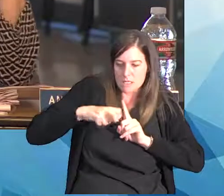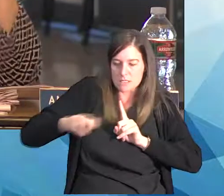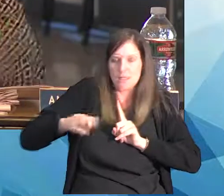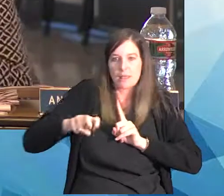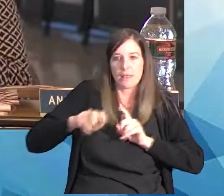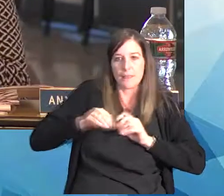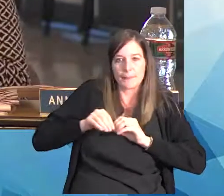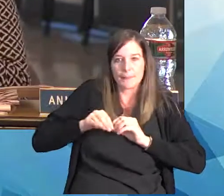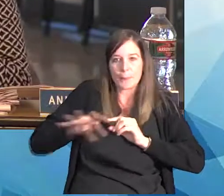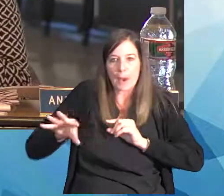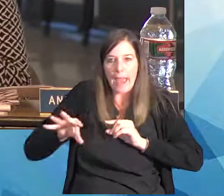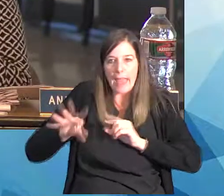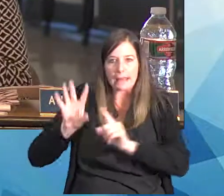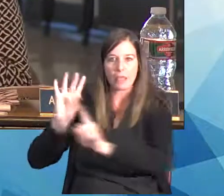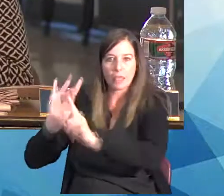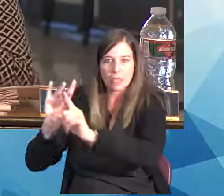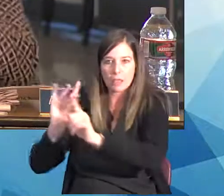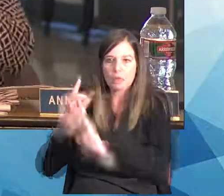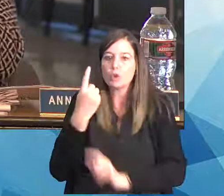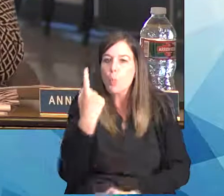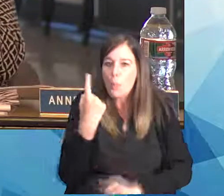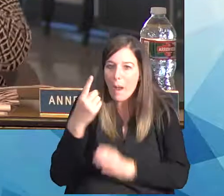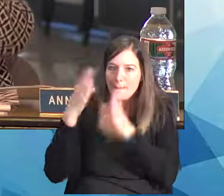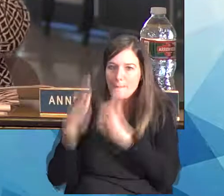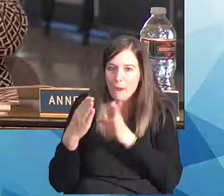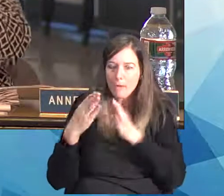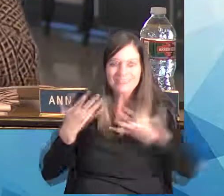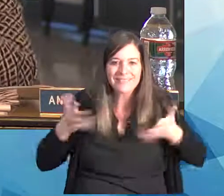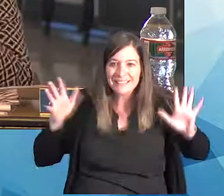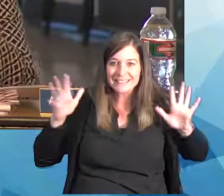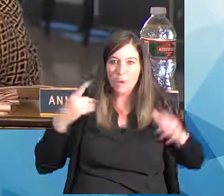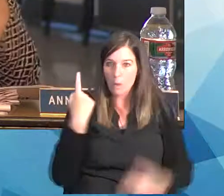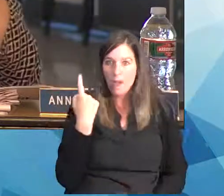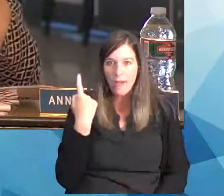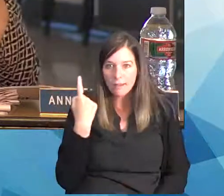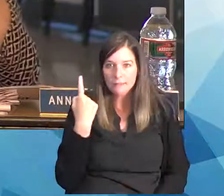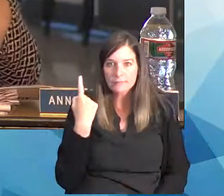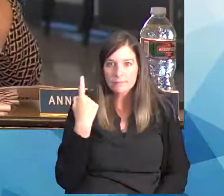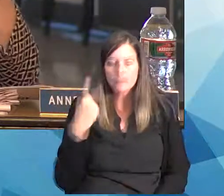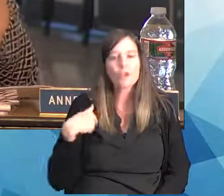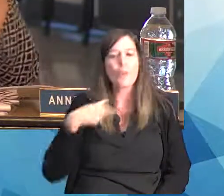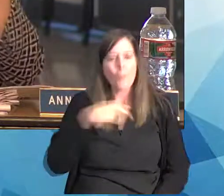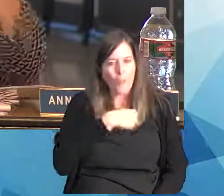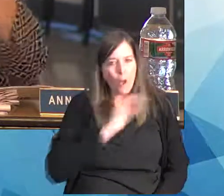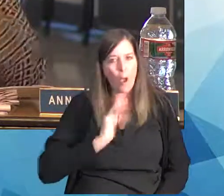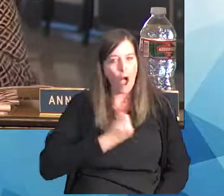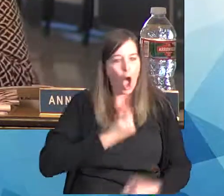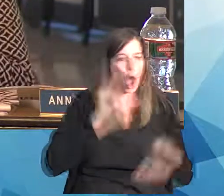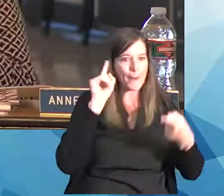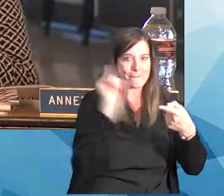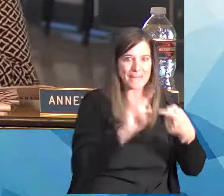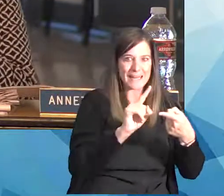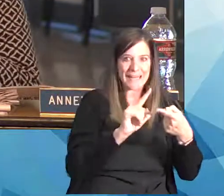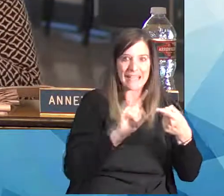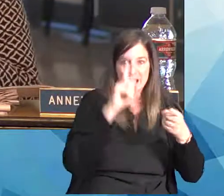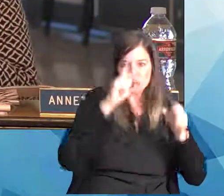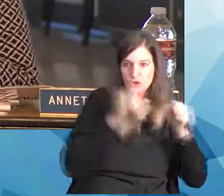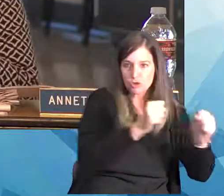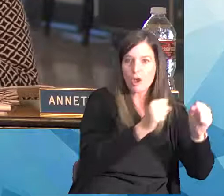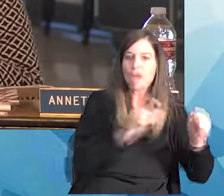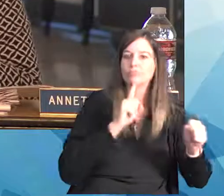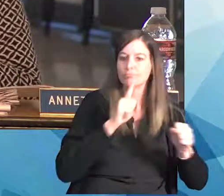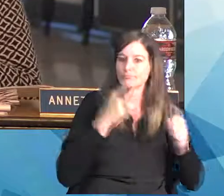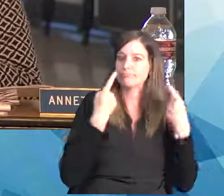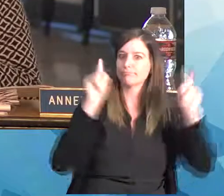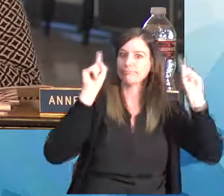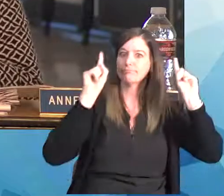very successful in keeping in place the risk mitigation strategies. So I'm